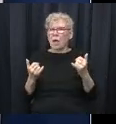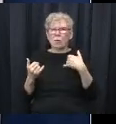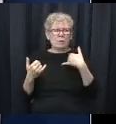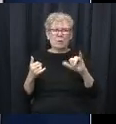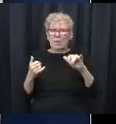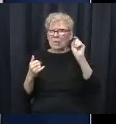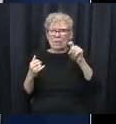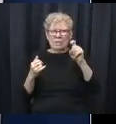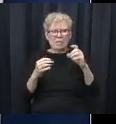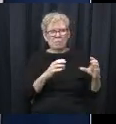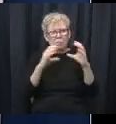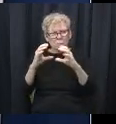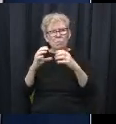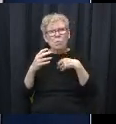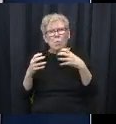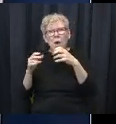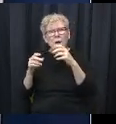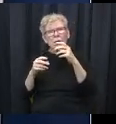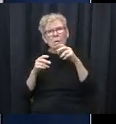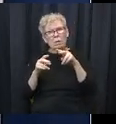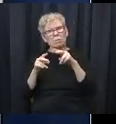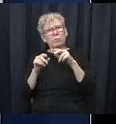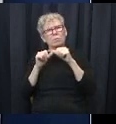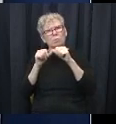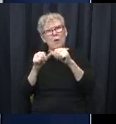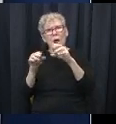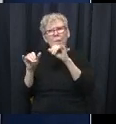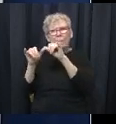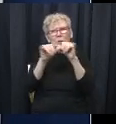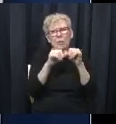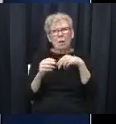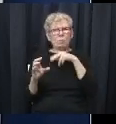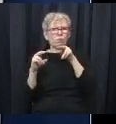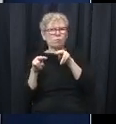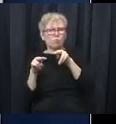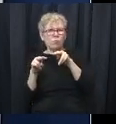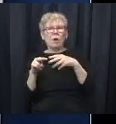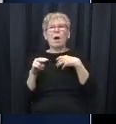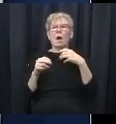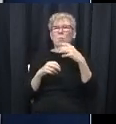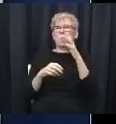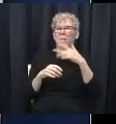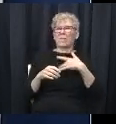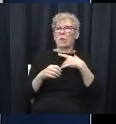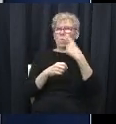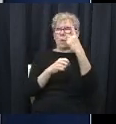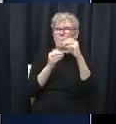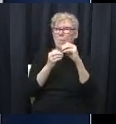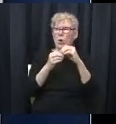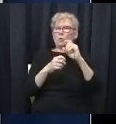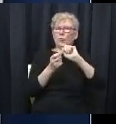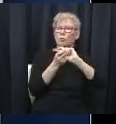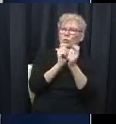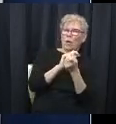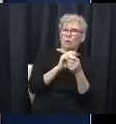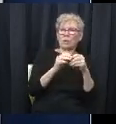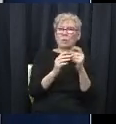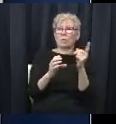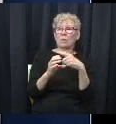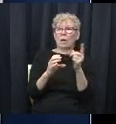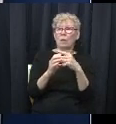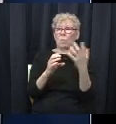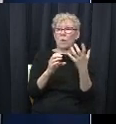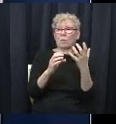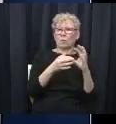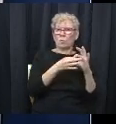goes further to tie it into a percentage of folks in different demographics that are vaccinated. But this takes that first step